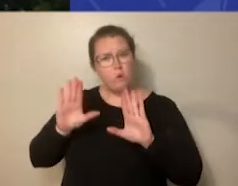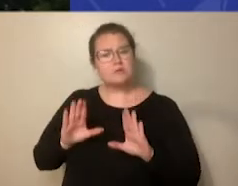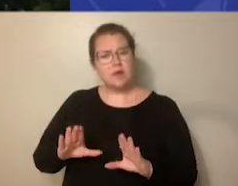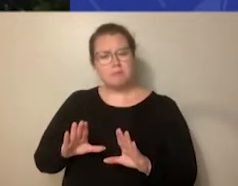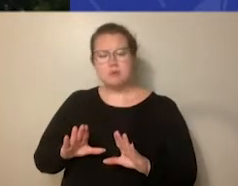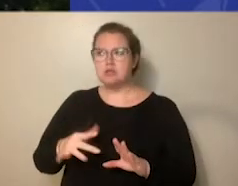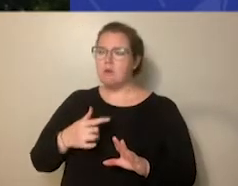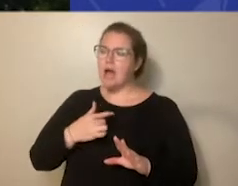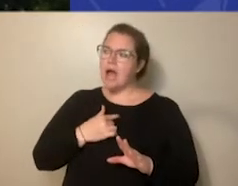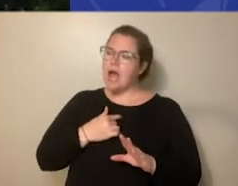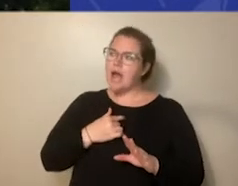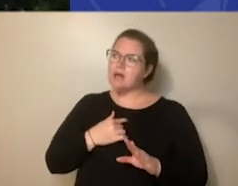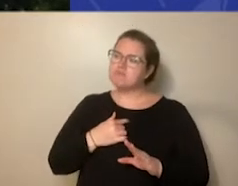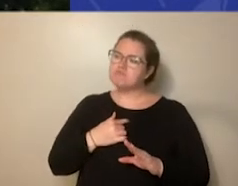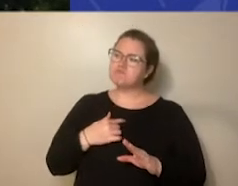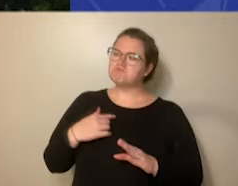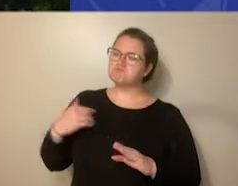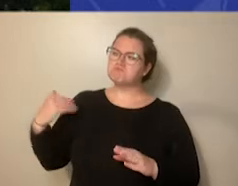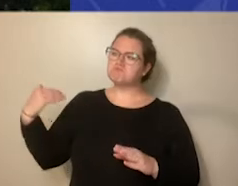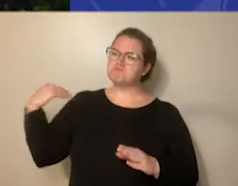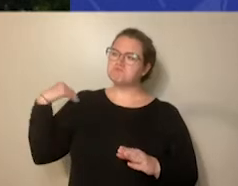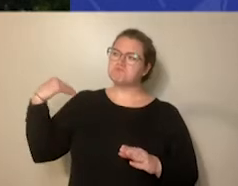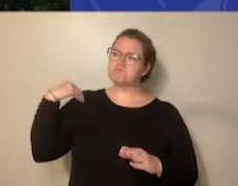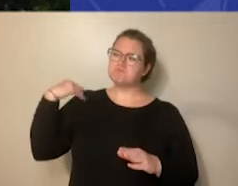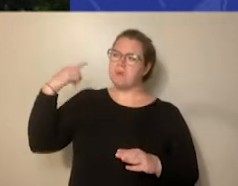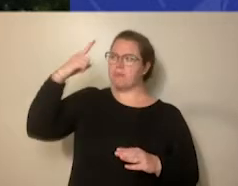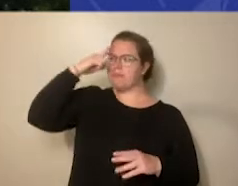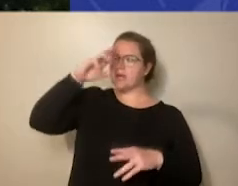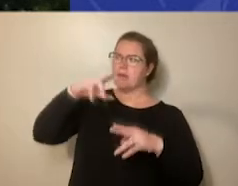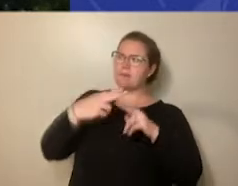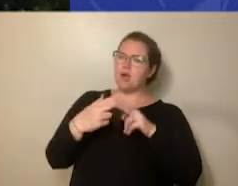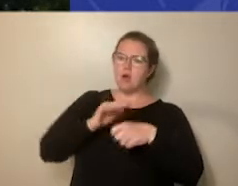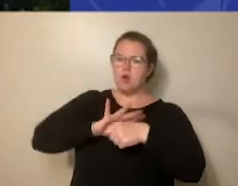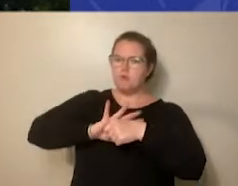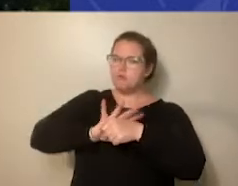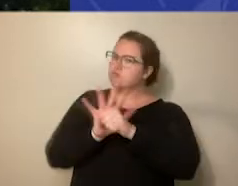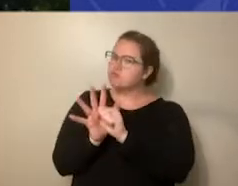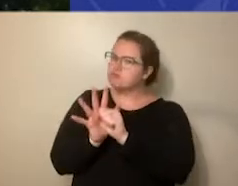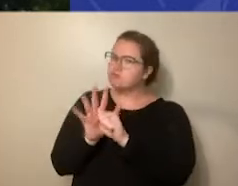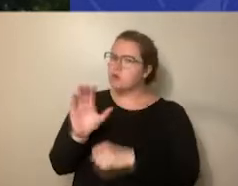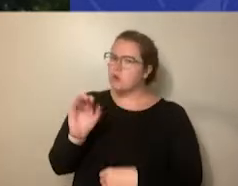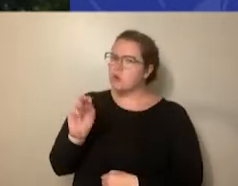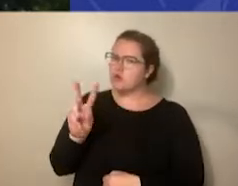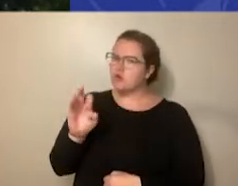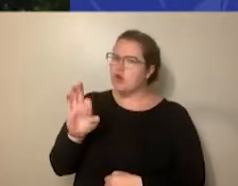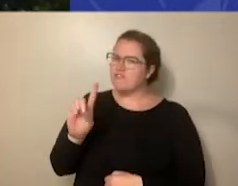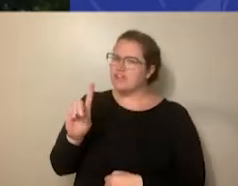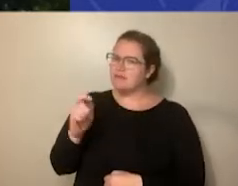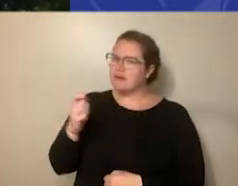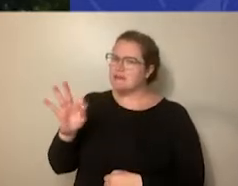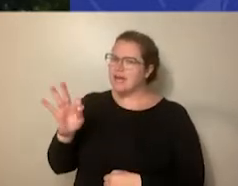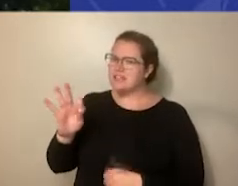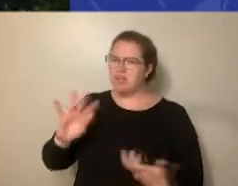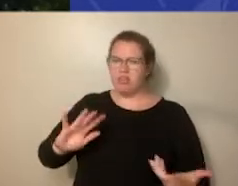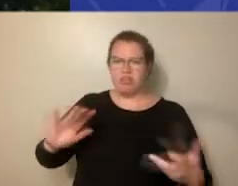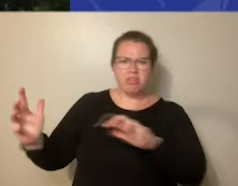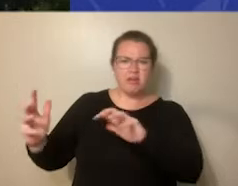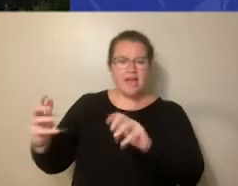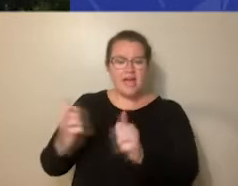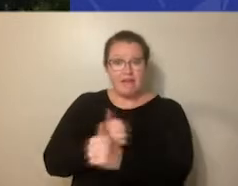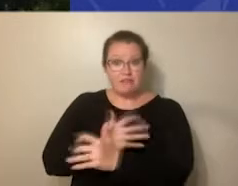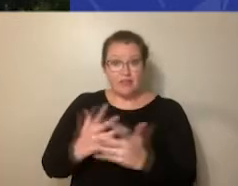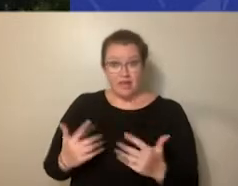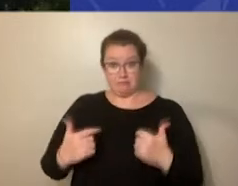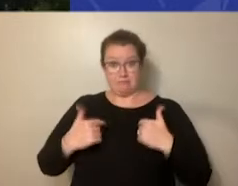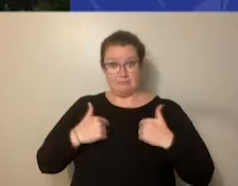that nudge caused me to think about how COVID-19 has disrupted everything. As an